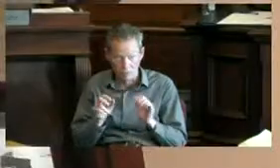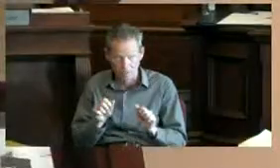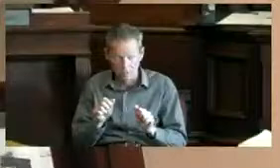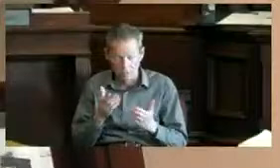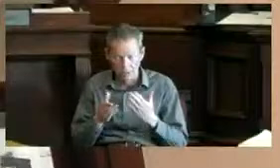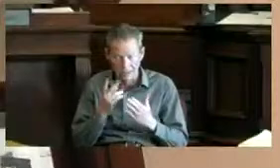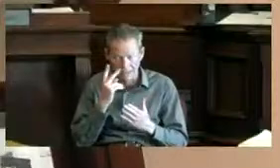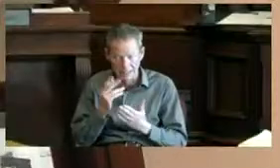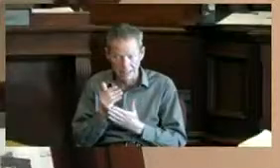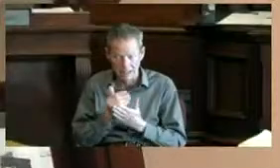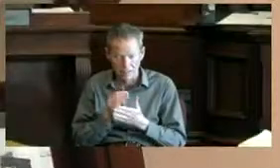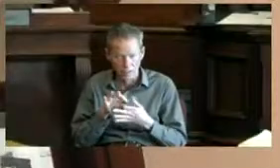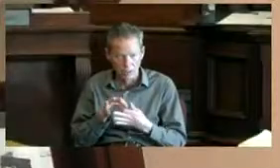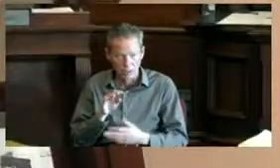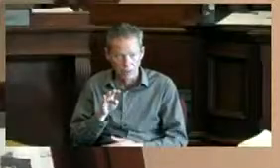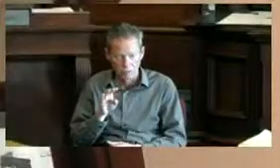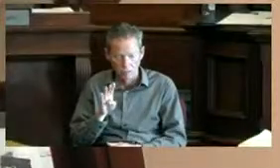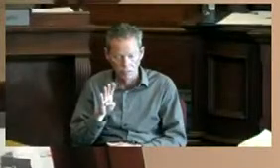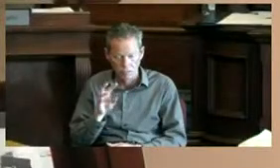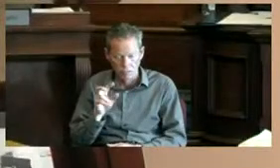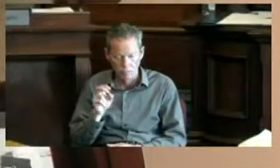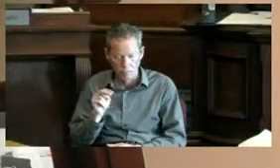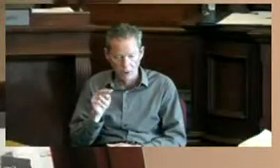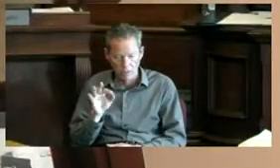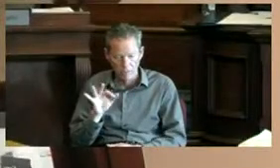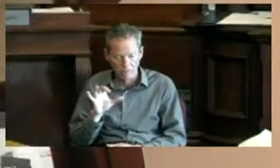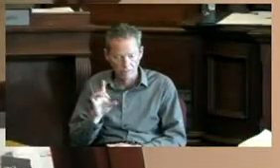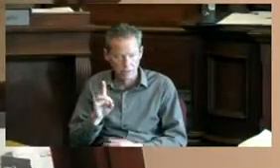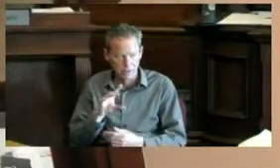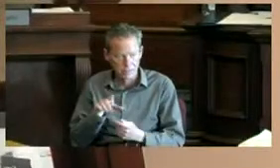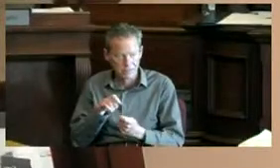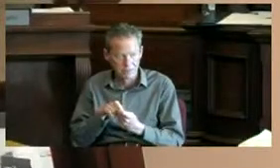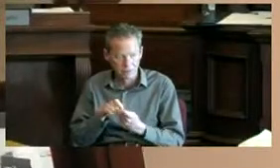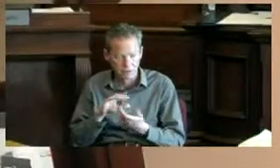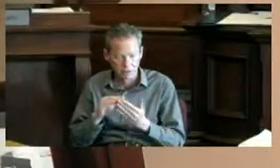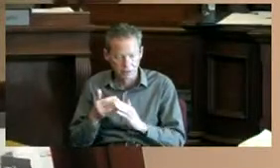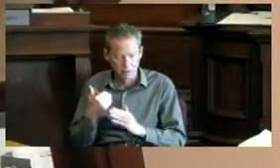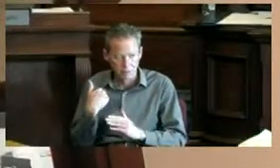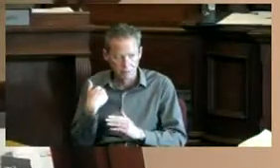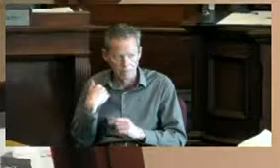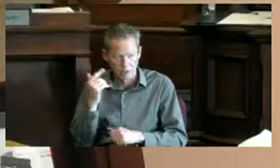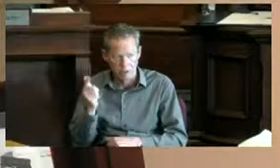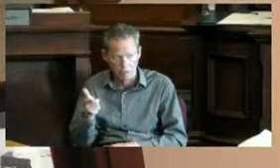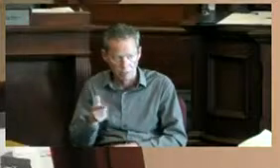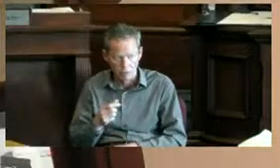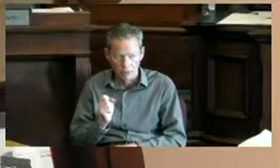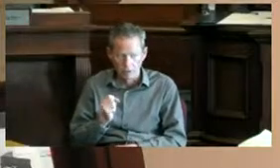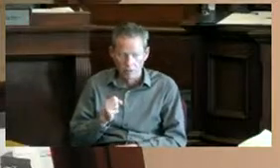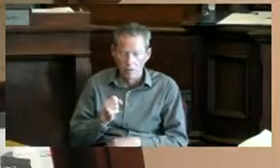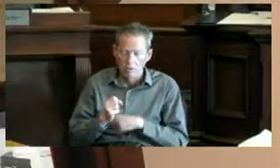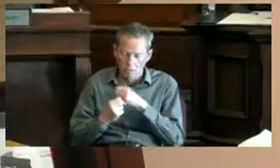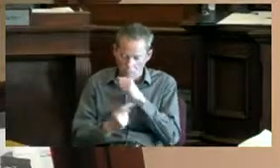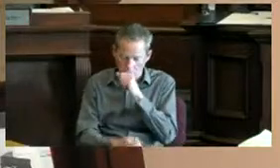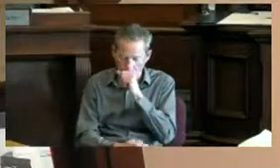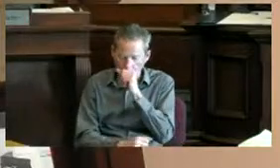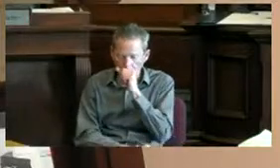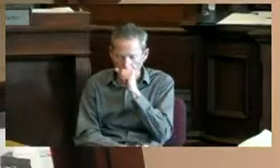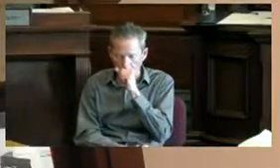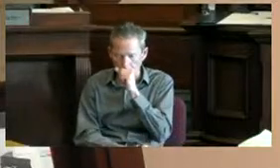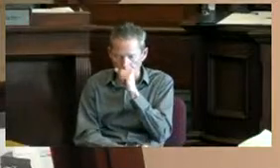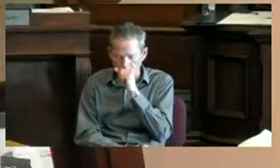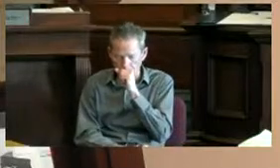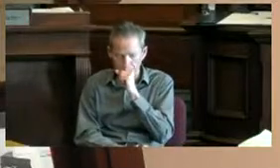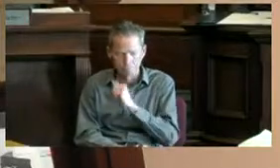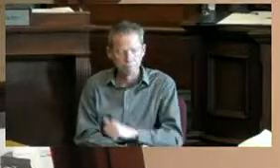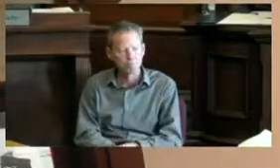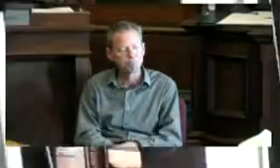see an item related to brownfields specific to the city's responsibility down the road. I would say you are correct in saying that it is a